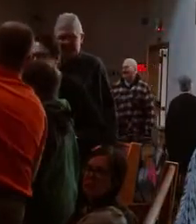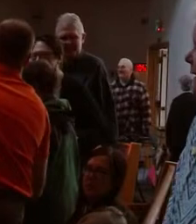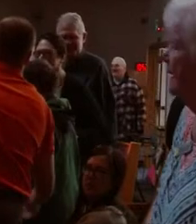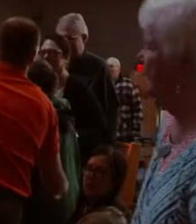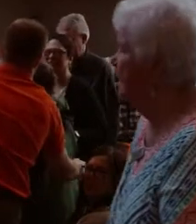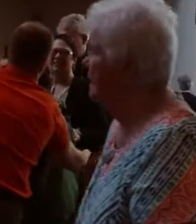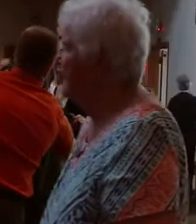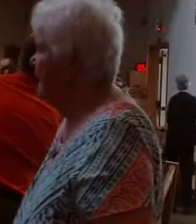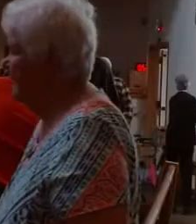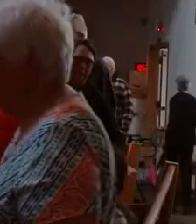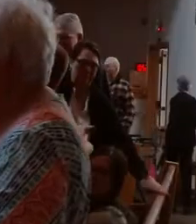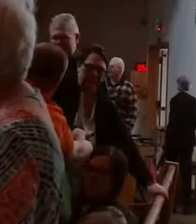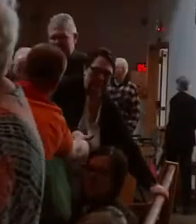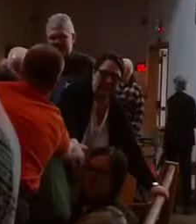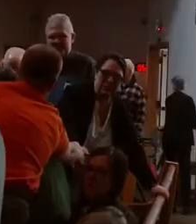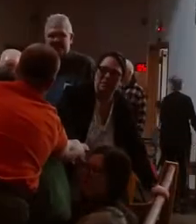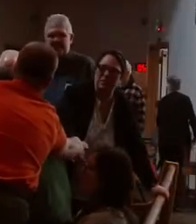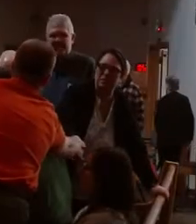people.